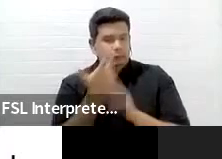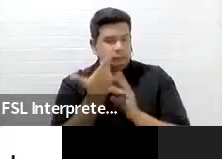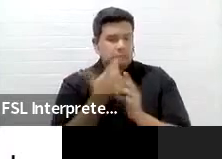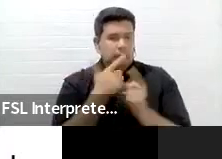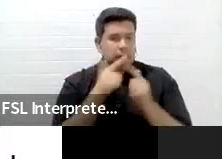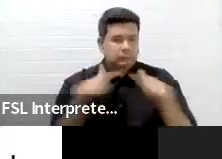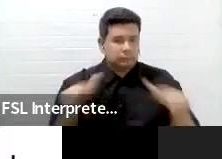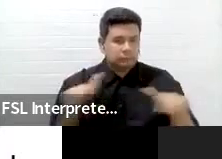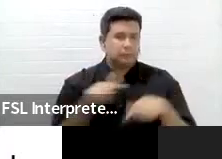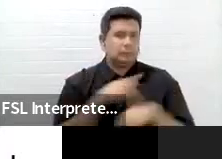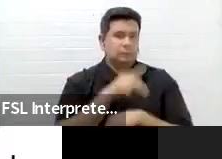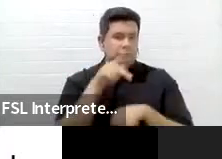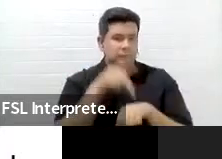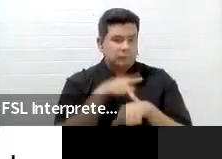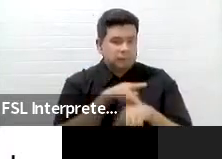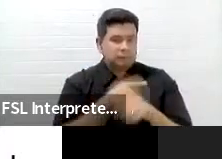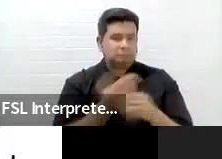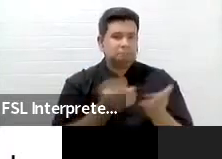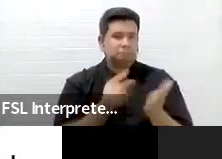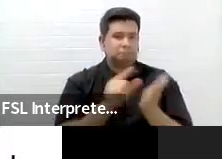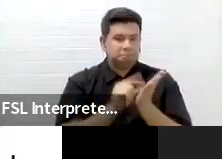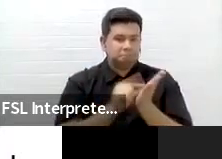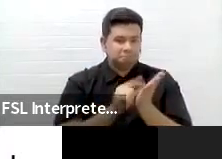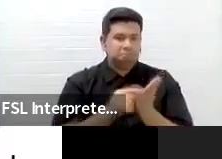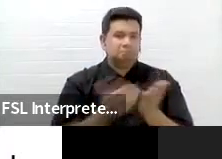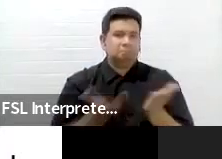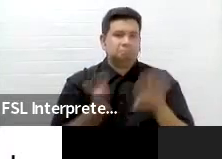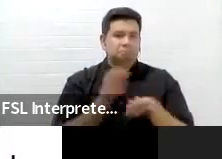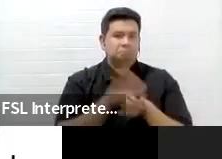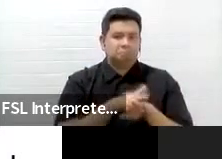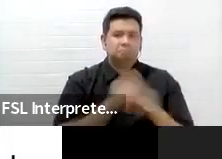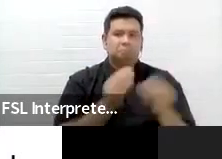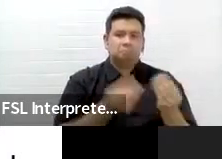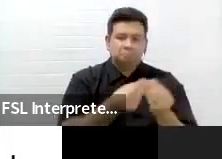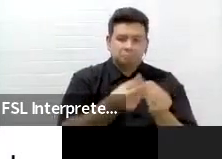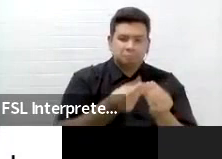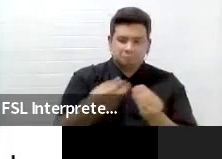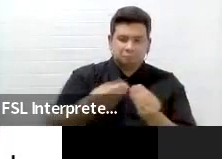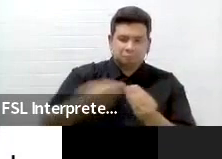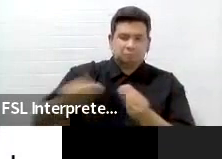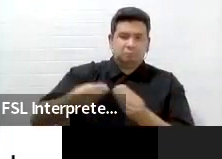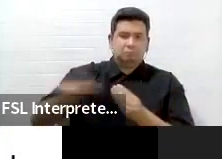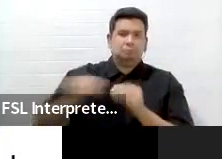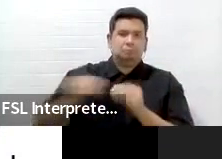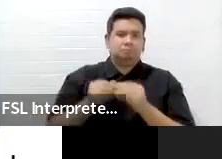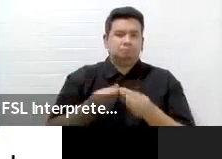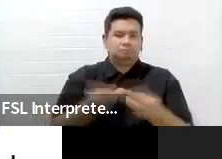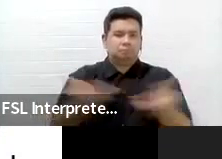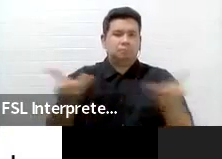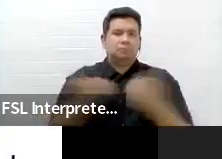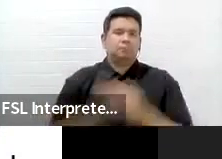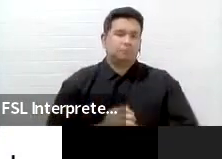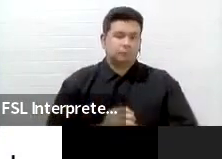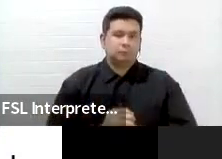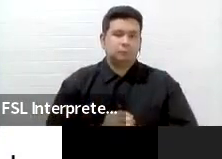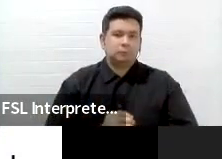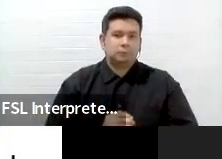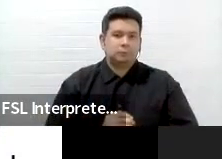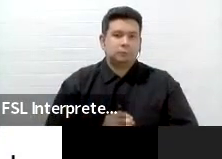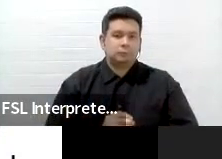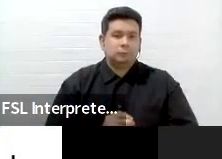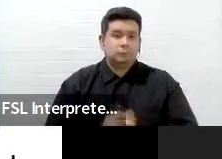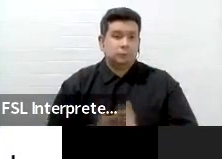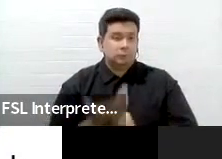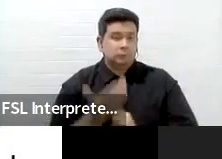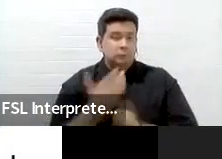in order not to be sick. Again, no, we should take it with suspicion. Some are really scientifically